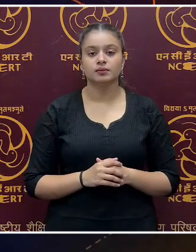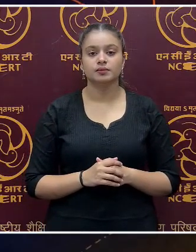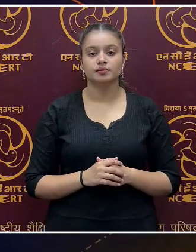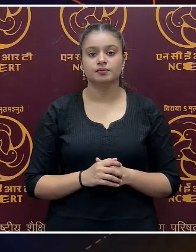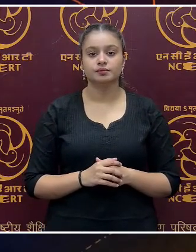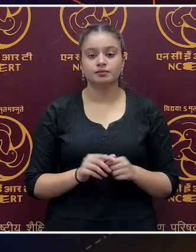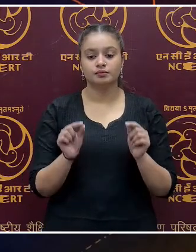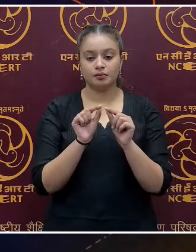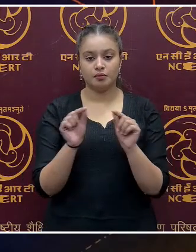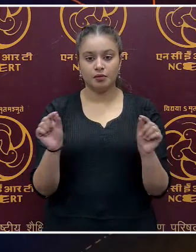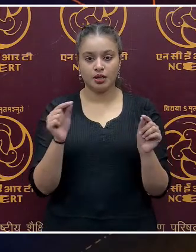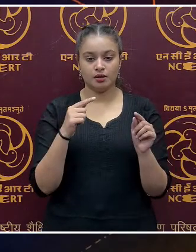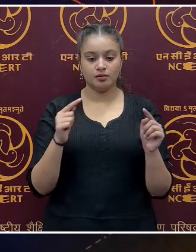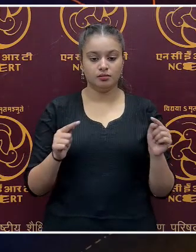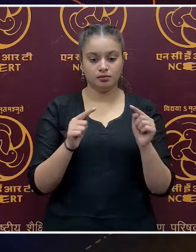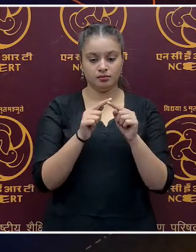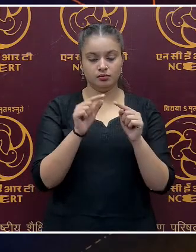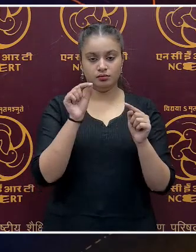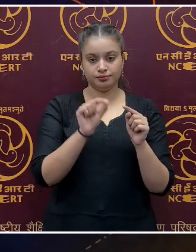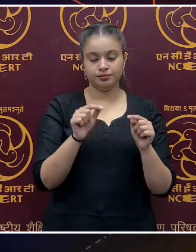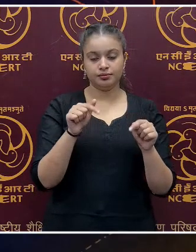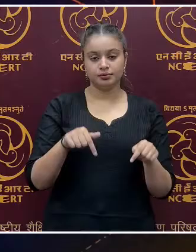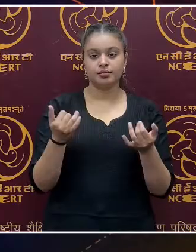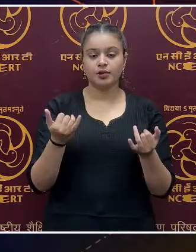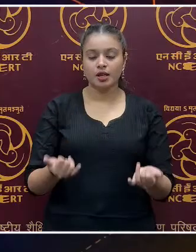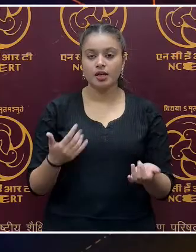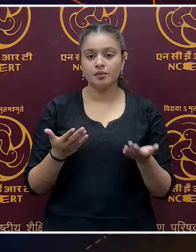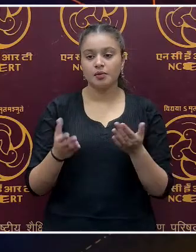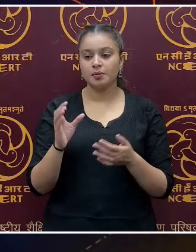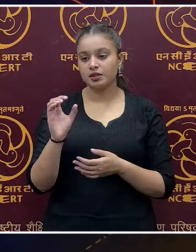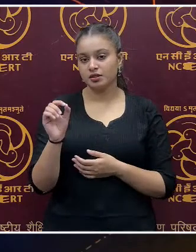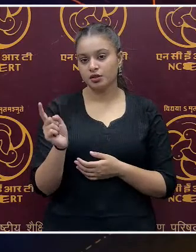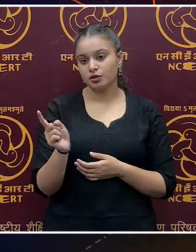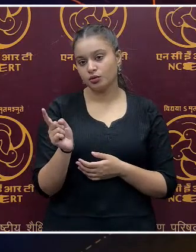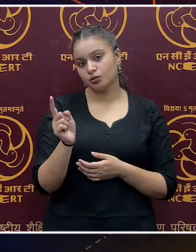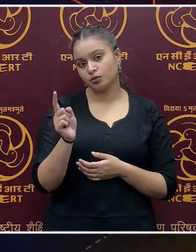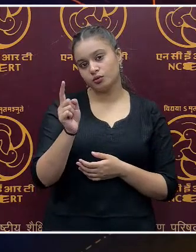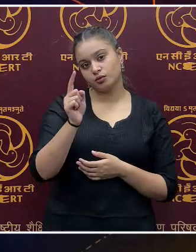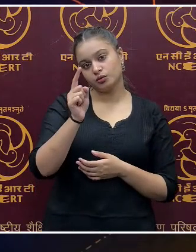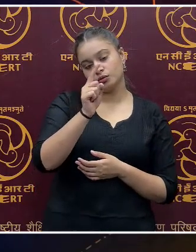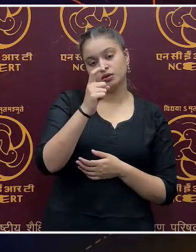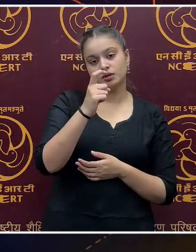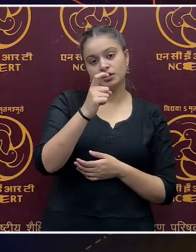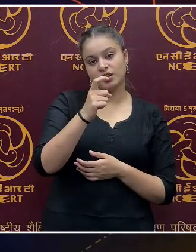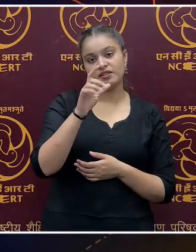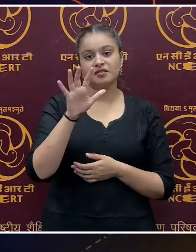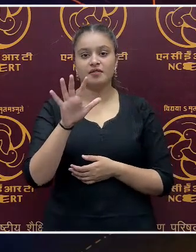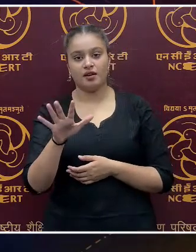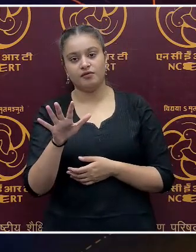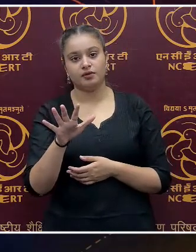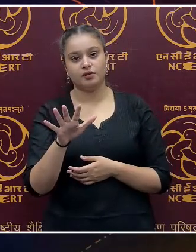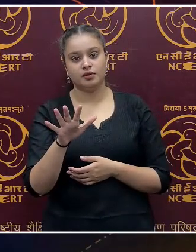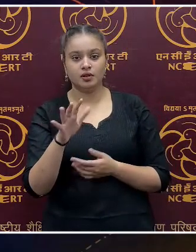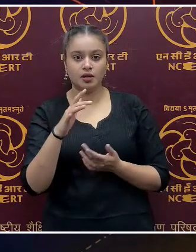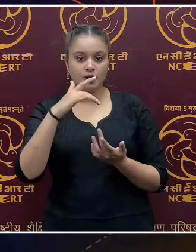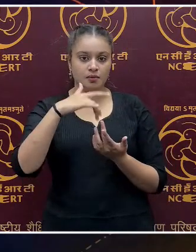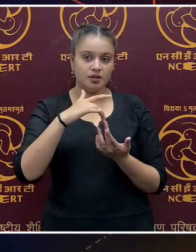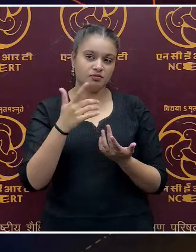the baseline. Here, for example, 0 to up to 75, in